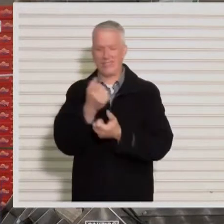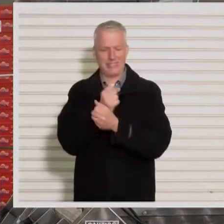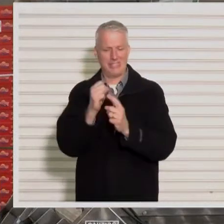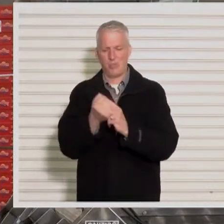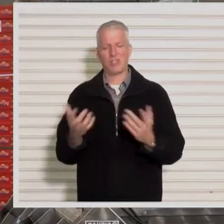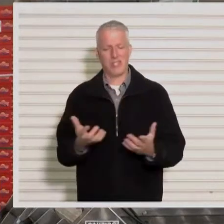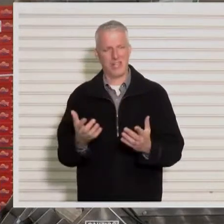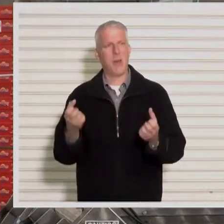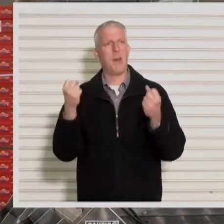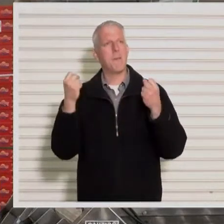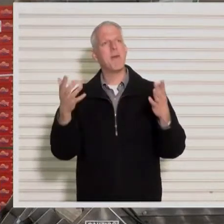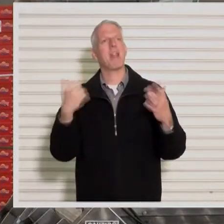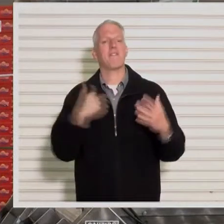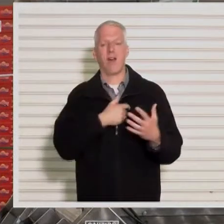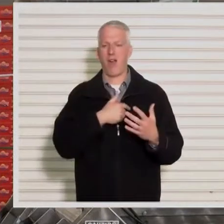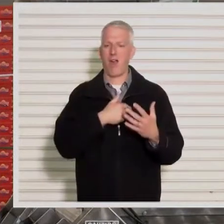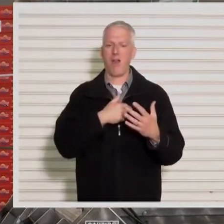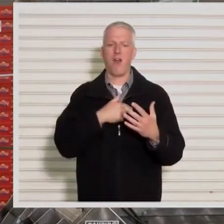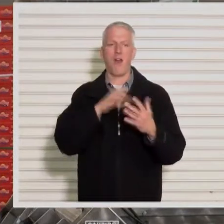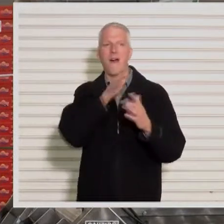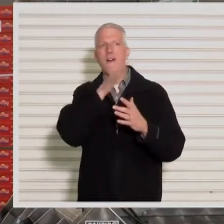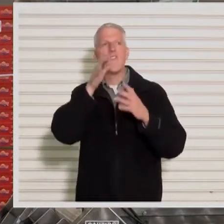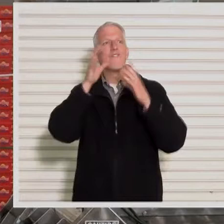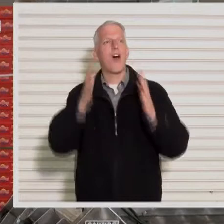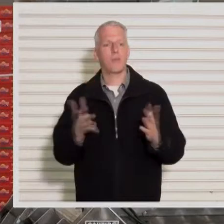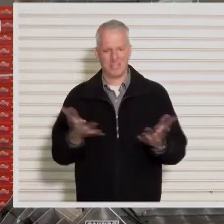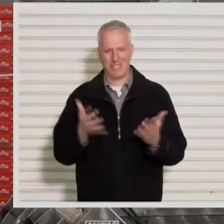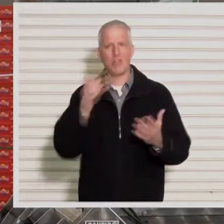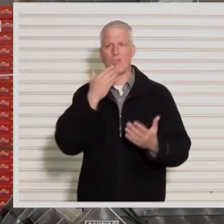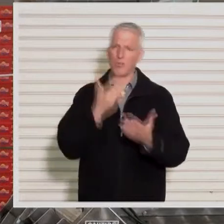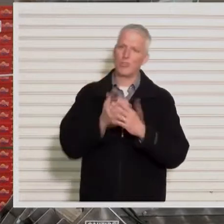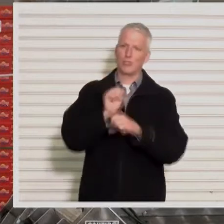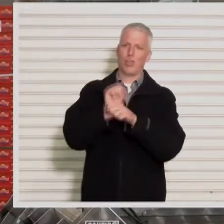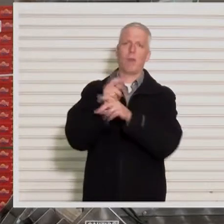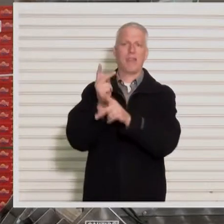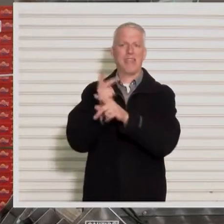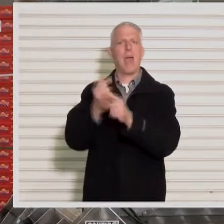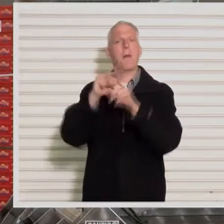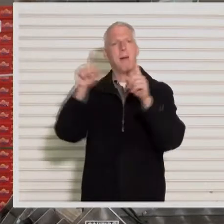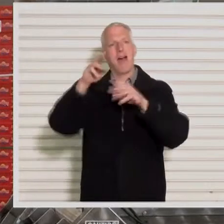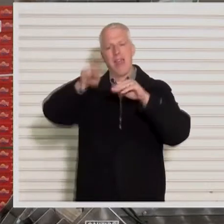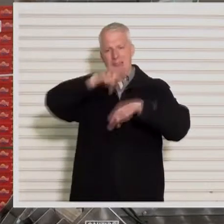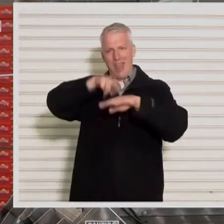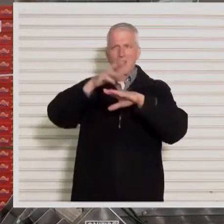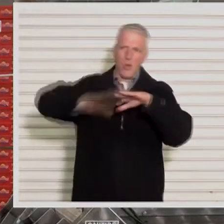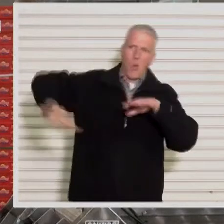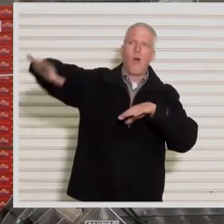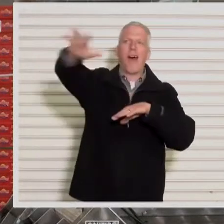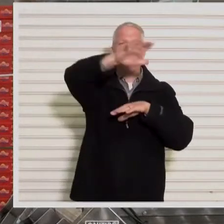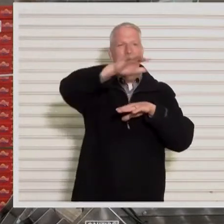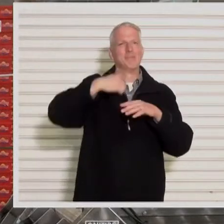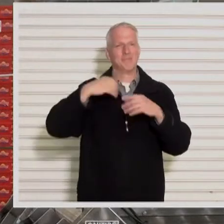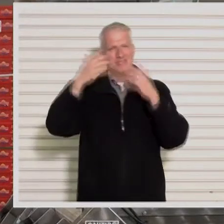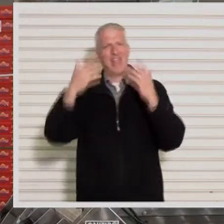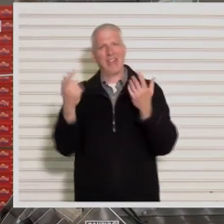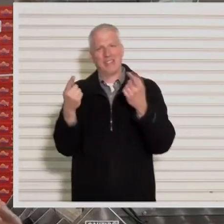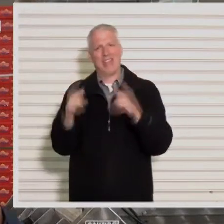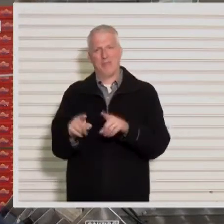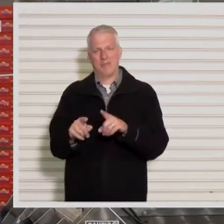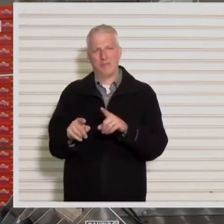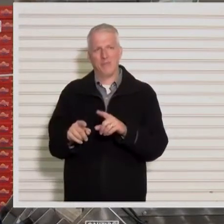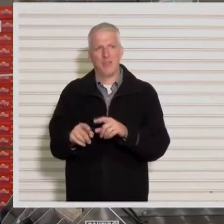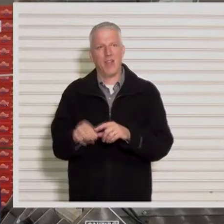our growers, with our growers here in the Coachella Valley. But throughout the nation, it is the case. Second, they live in